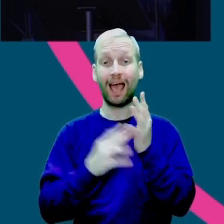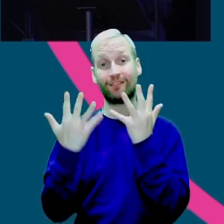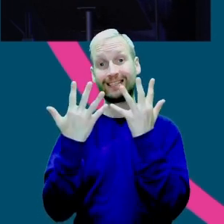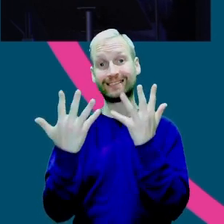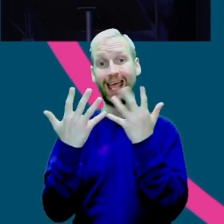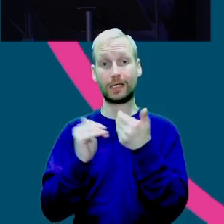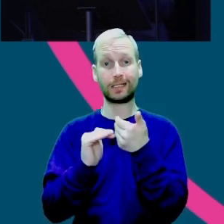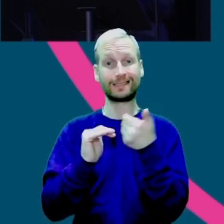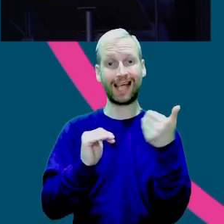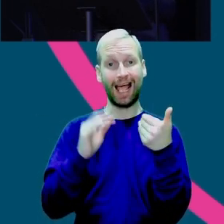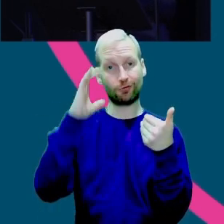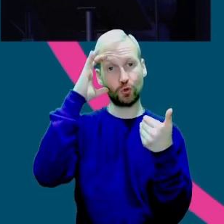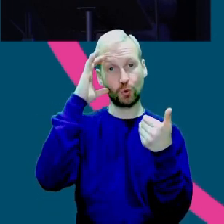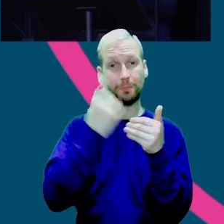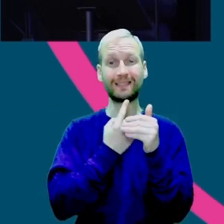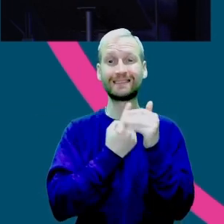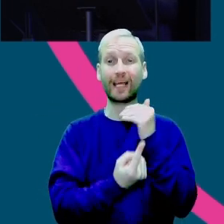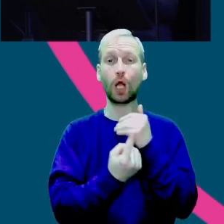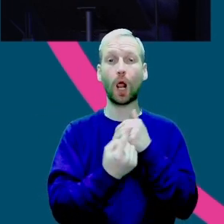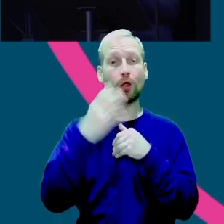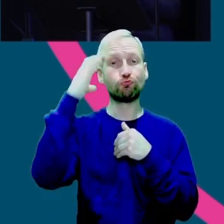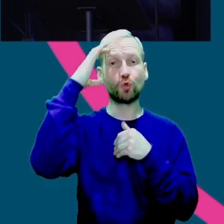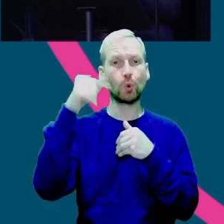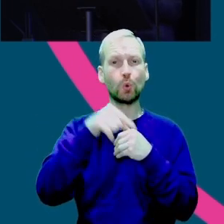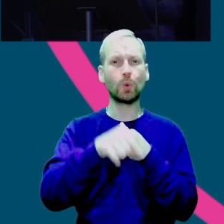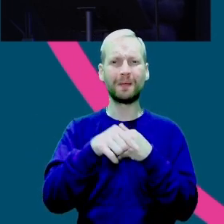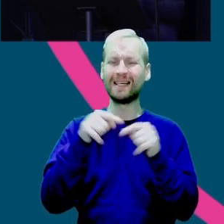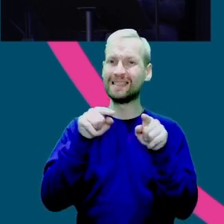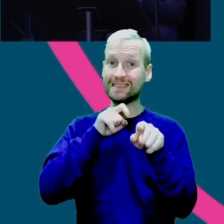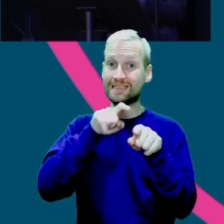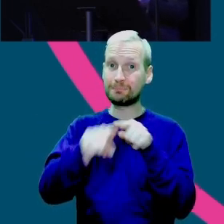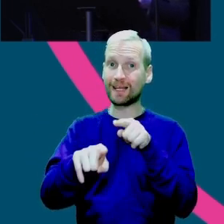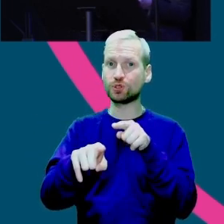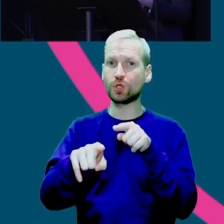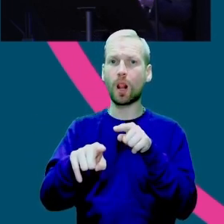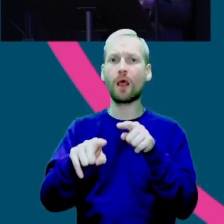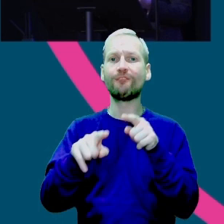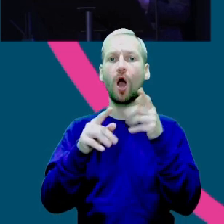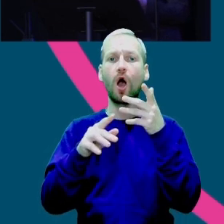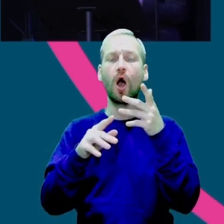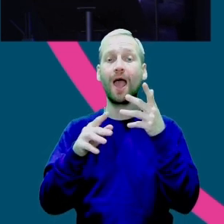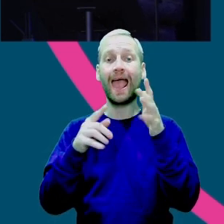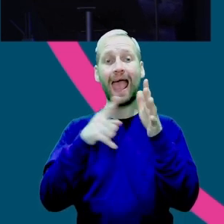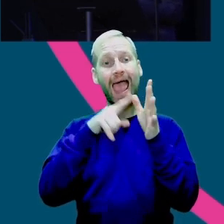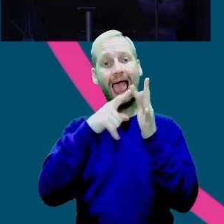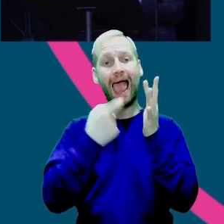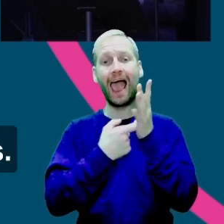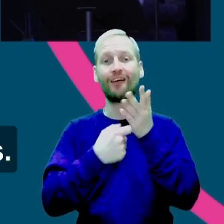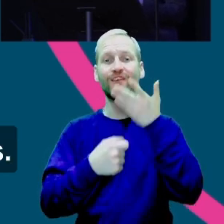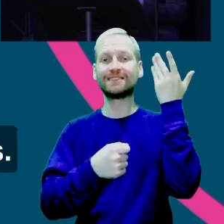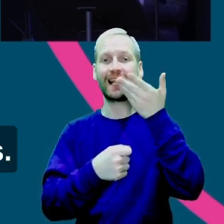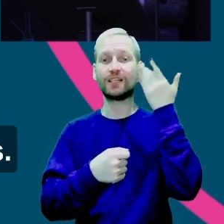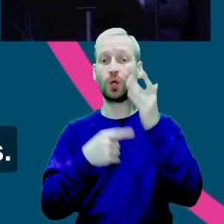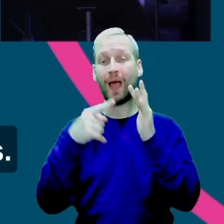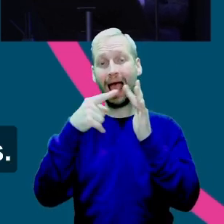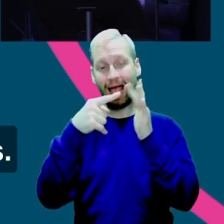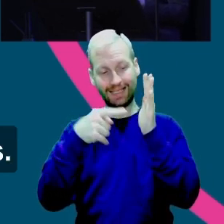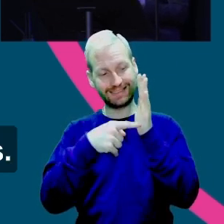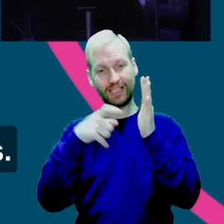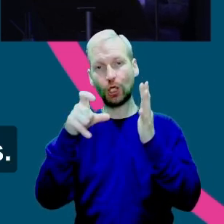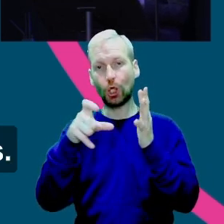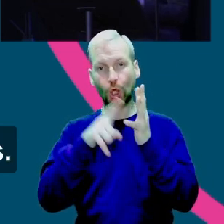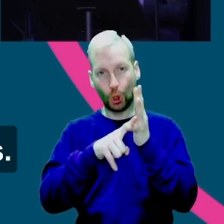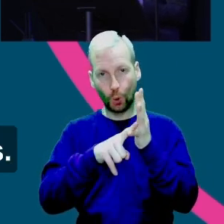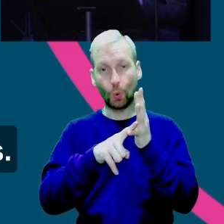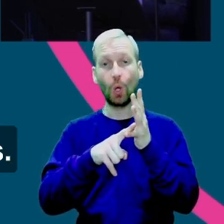side rooms, or single rooms, sorry, that have got specialist levels of ventilation. So that would mean that a low-level ITU, critical care type patient